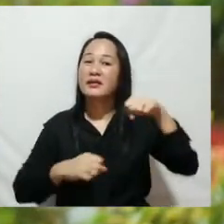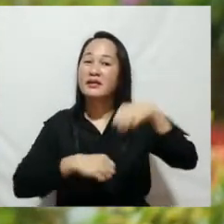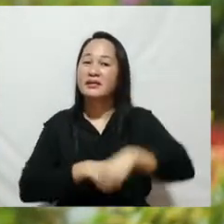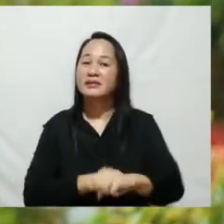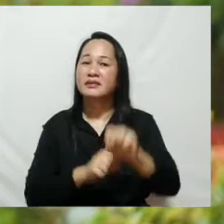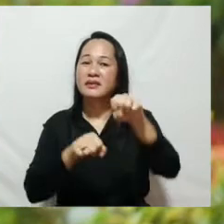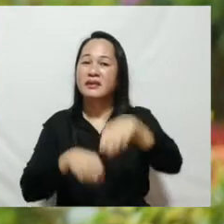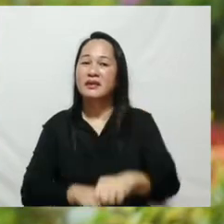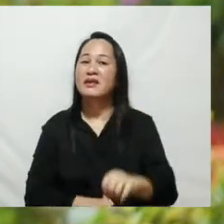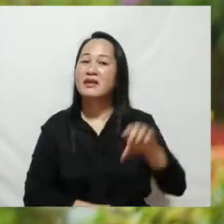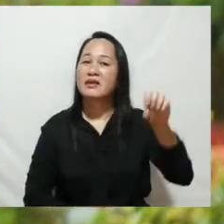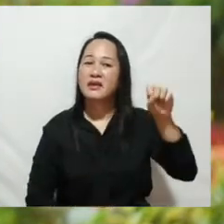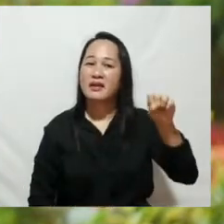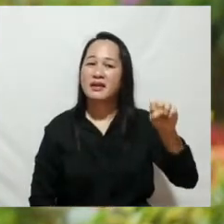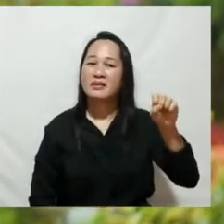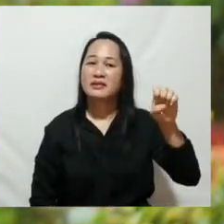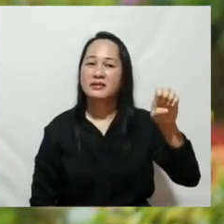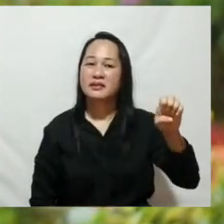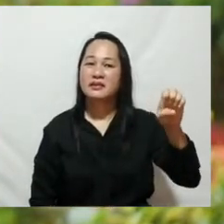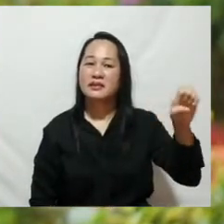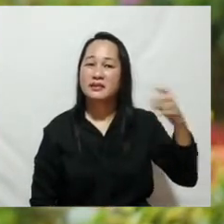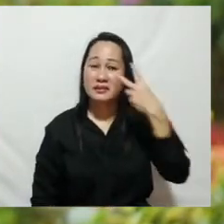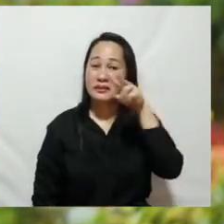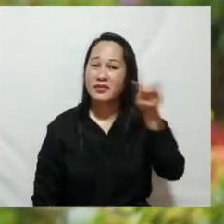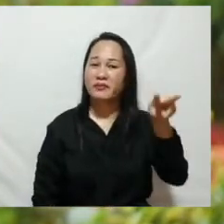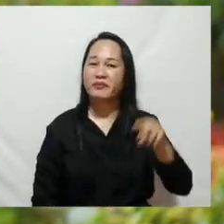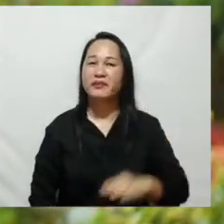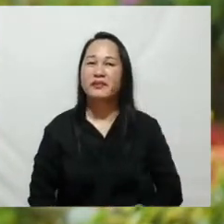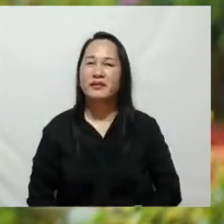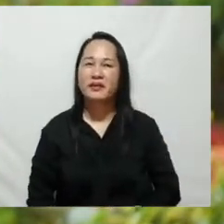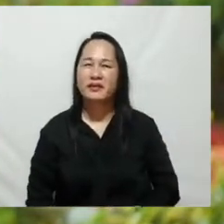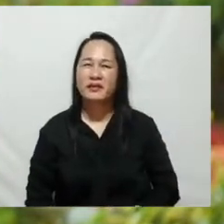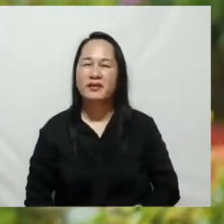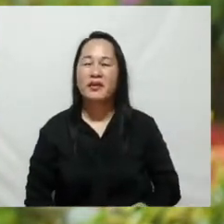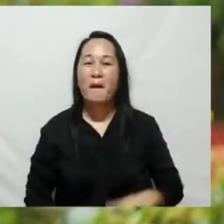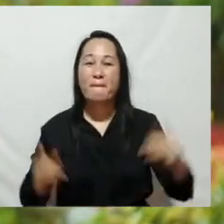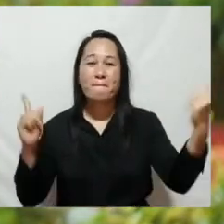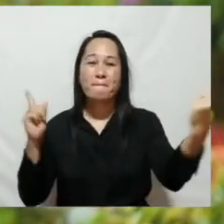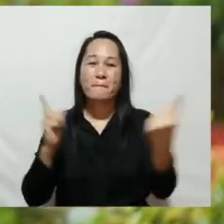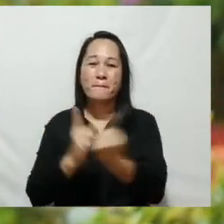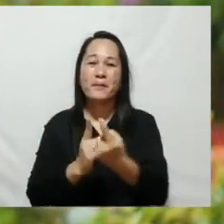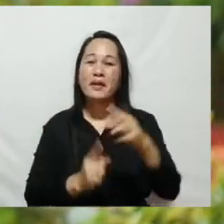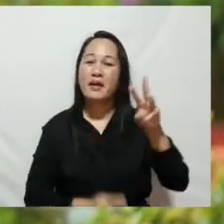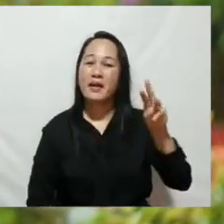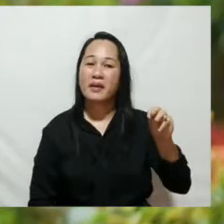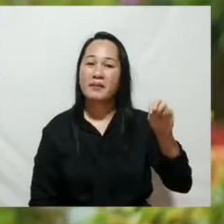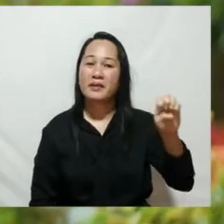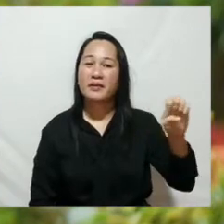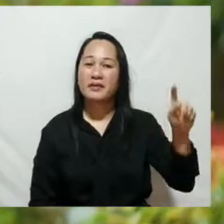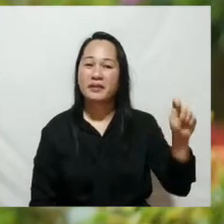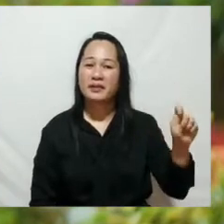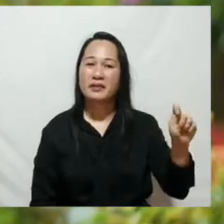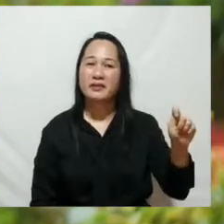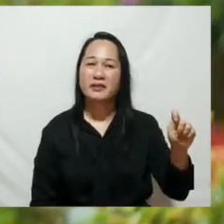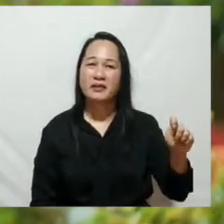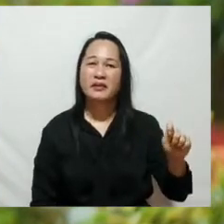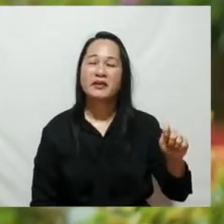S E E. Meet. M E E T and meet.